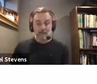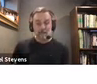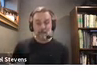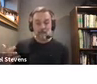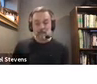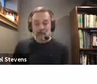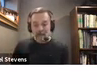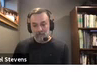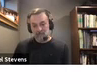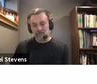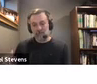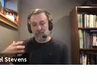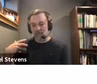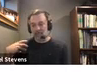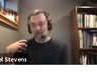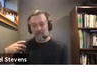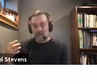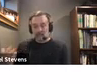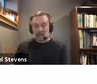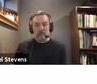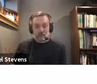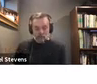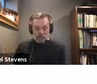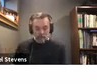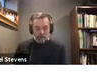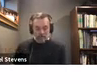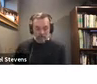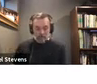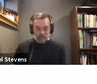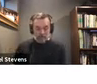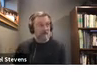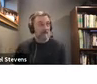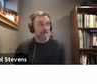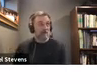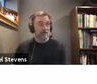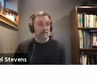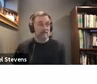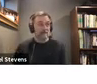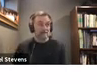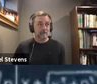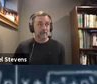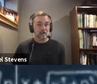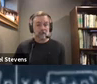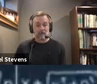So a very ambitious and a huge goal within this product.